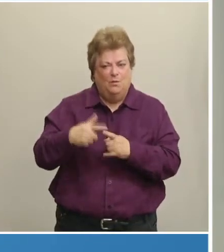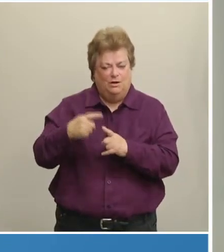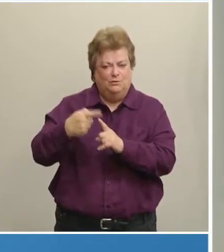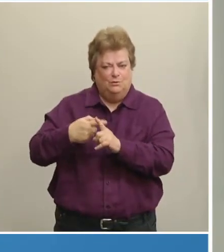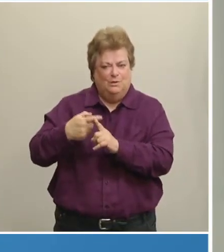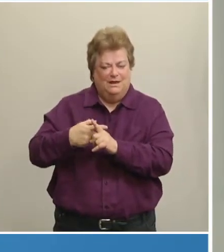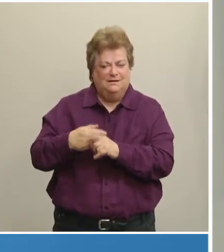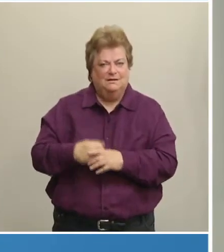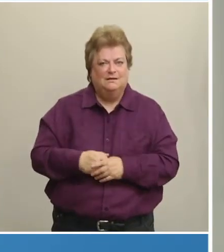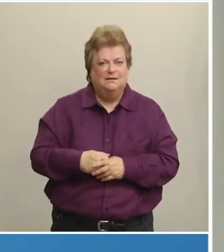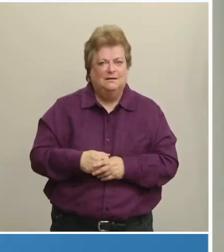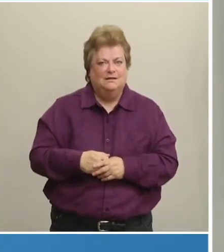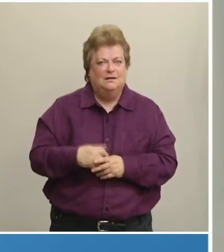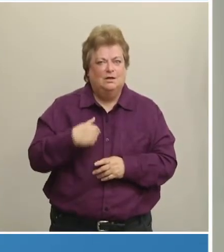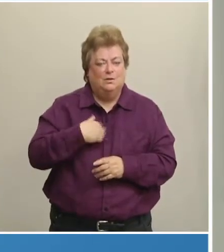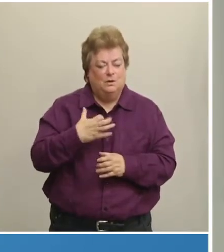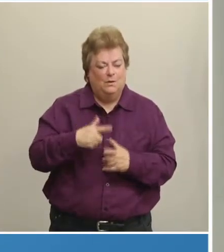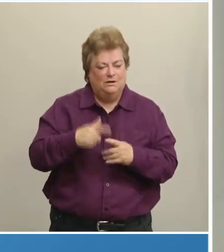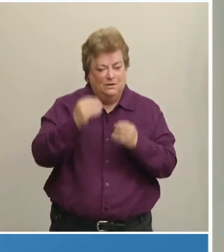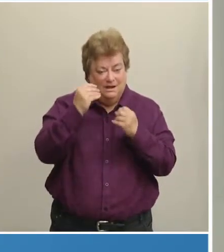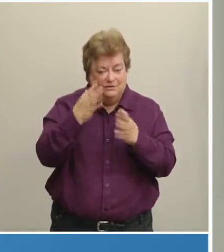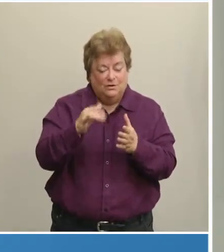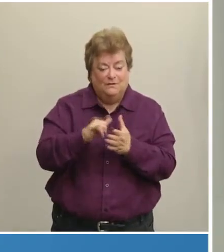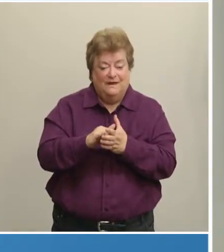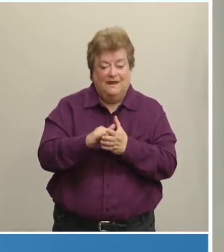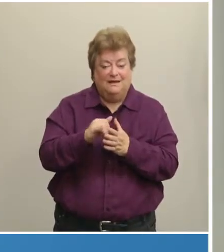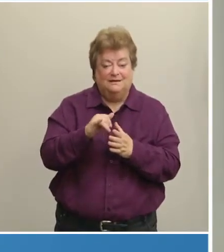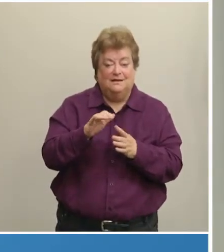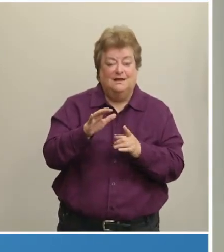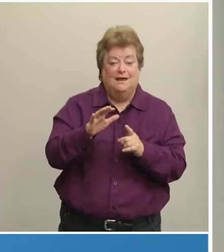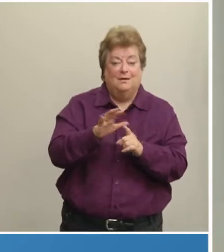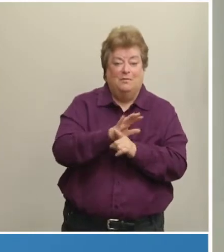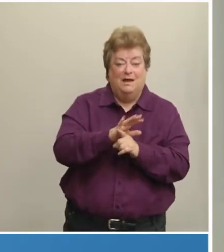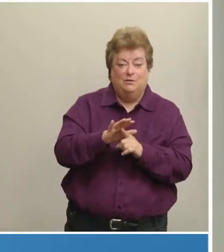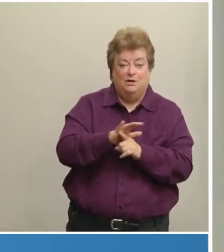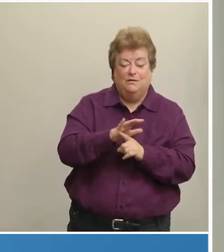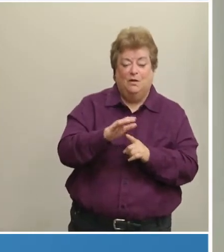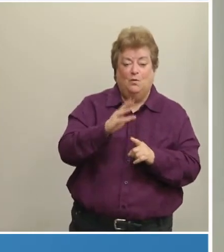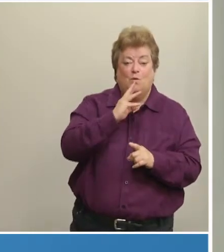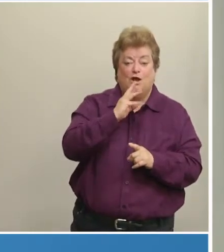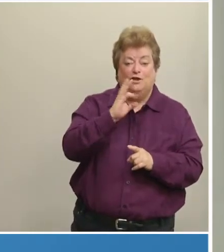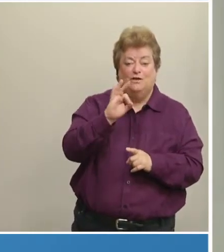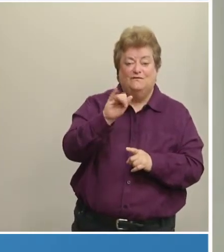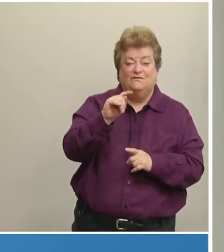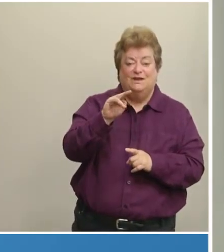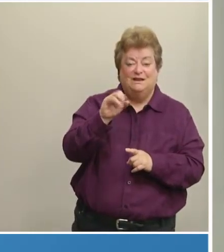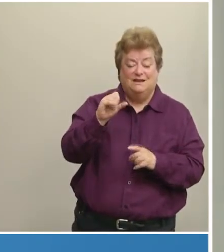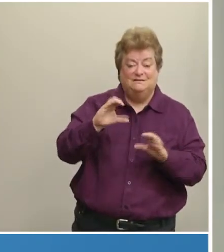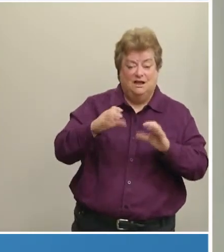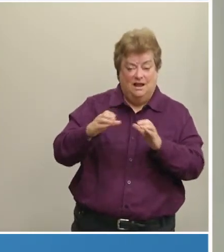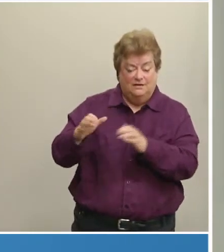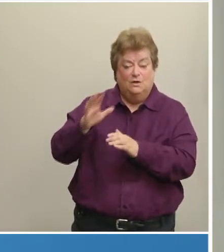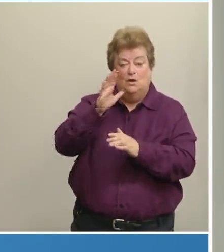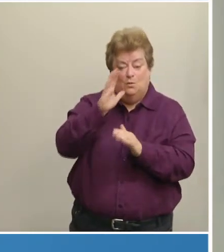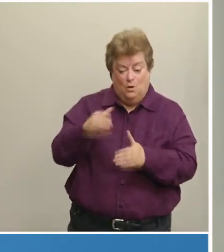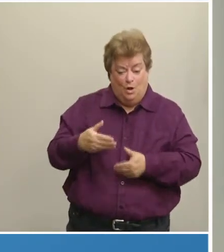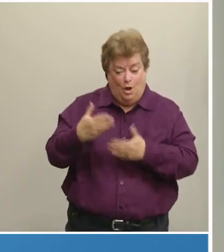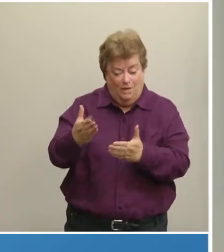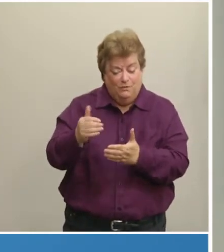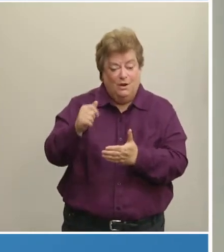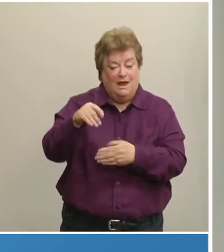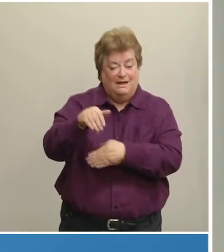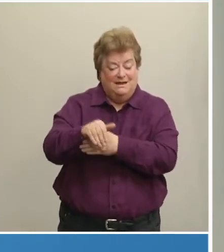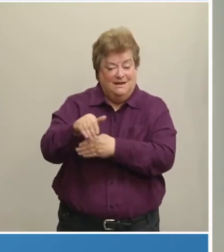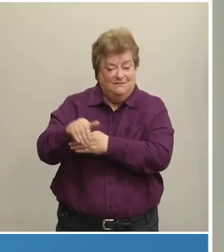are open. We want to let you know that the popular free water fitness classes will again be offered in the evening in